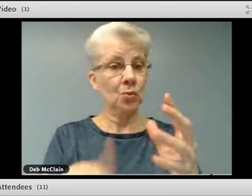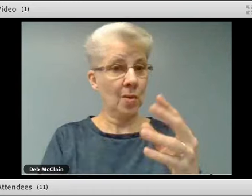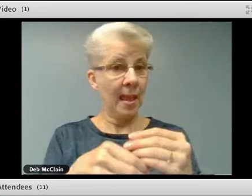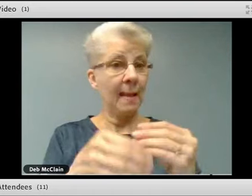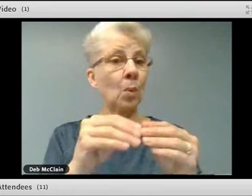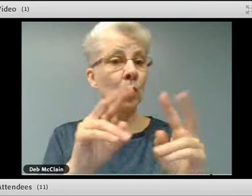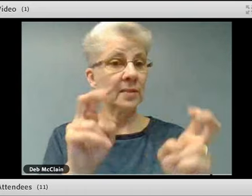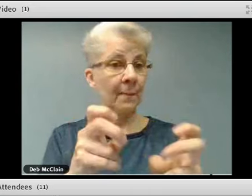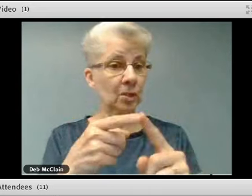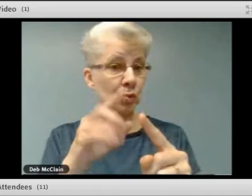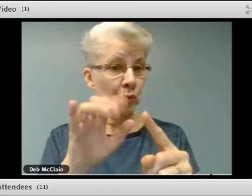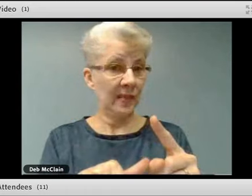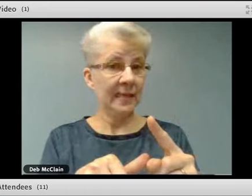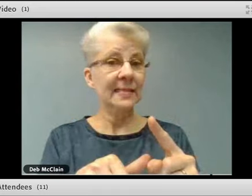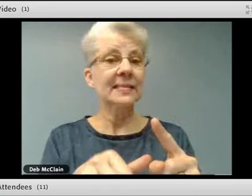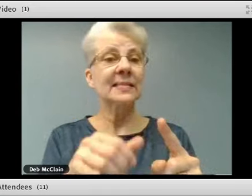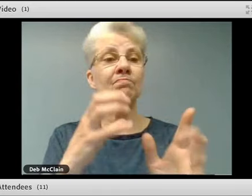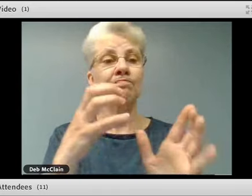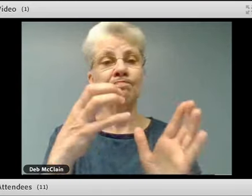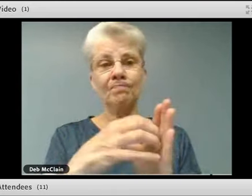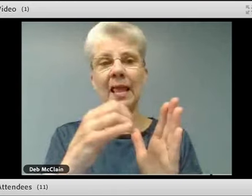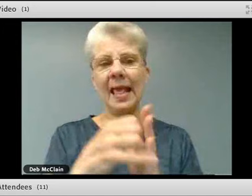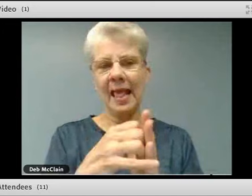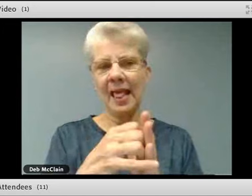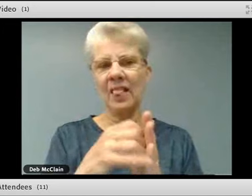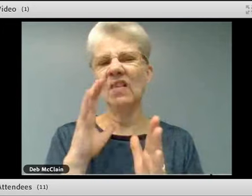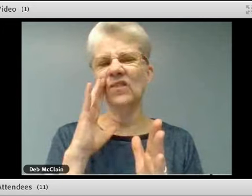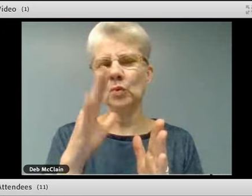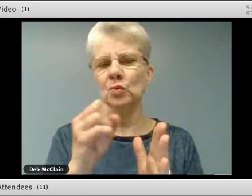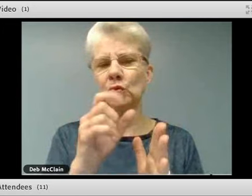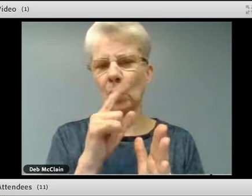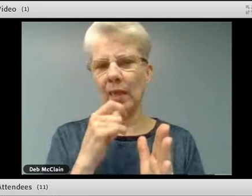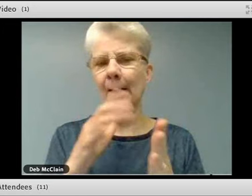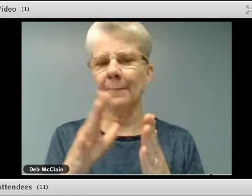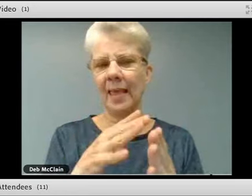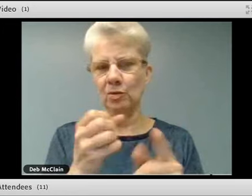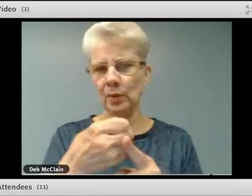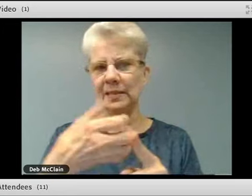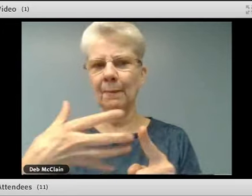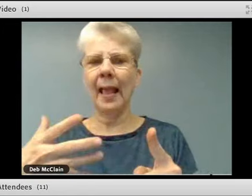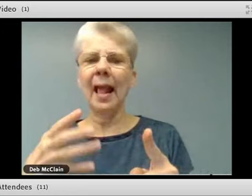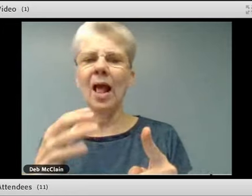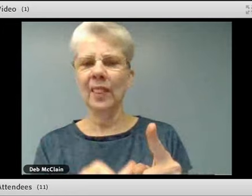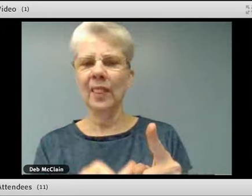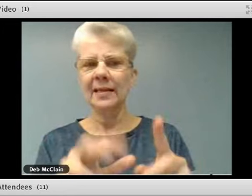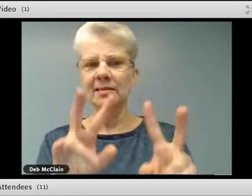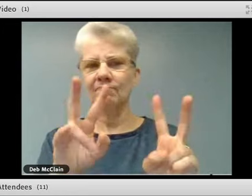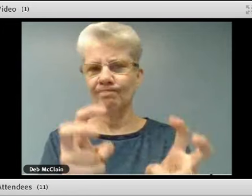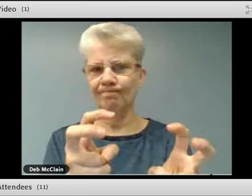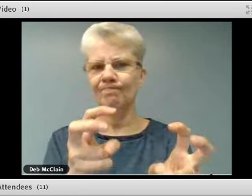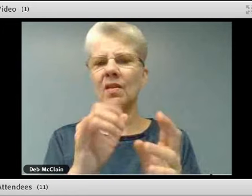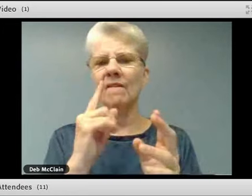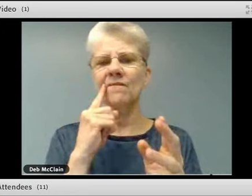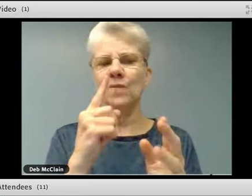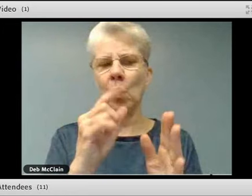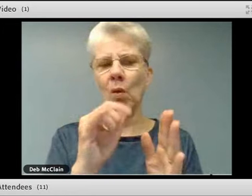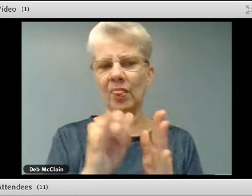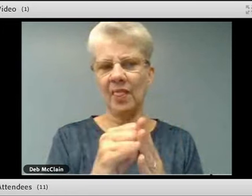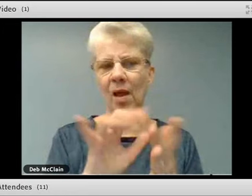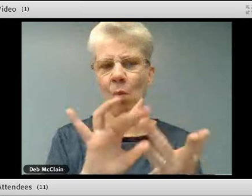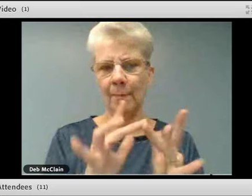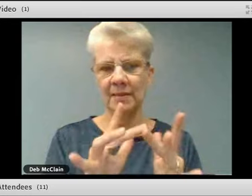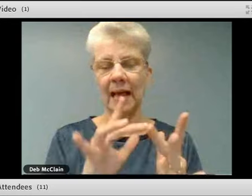topics to this feature in the future. So they do plan to expand this particular feature on the